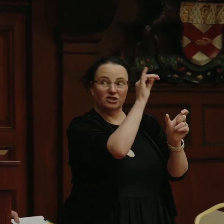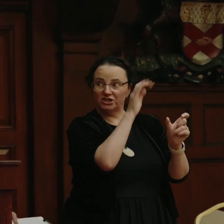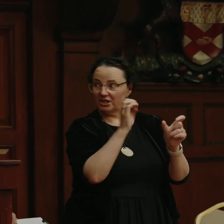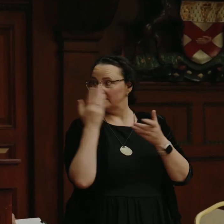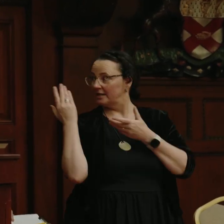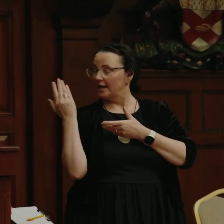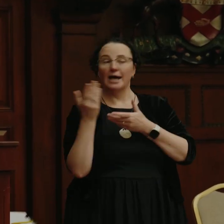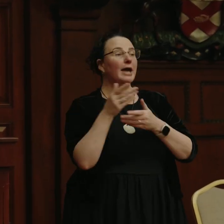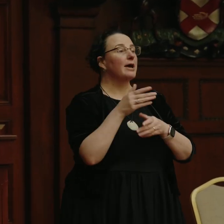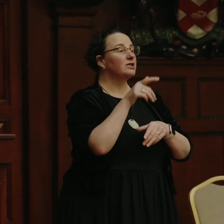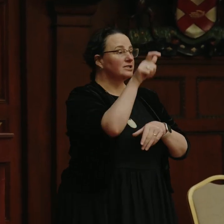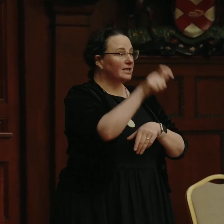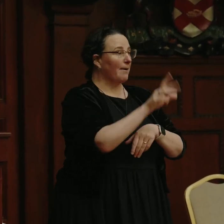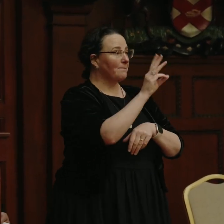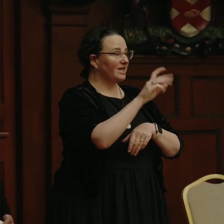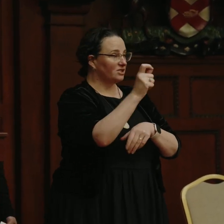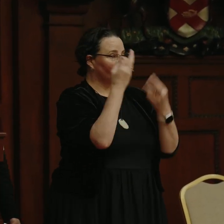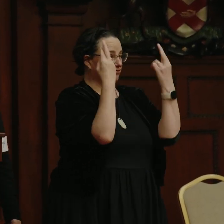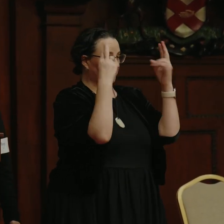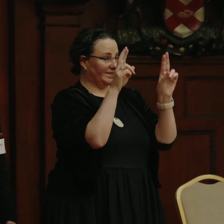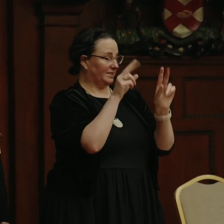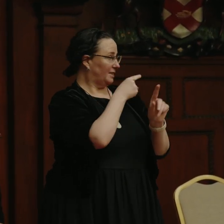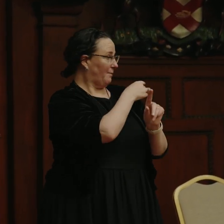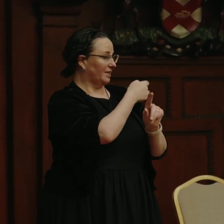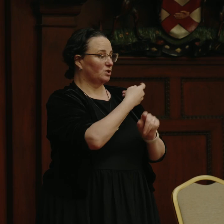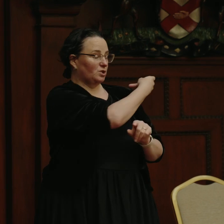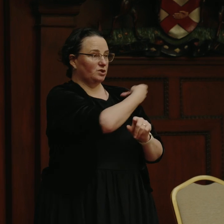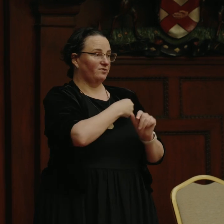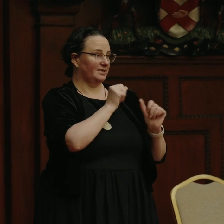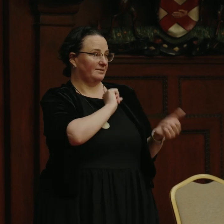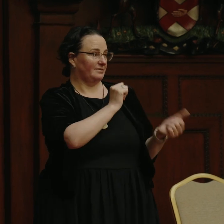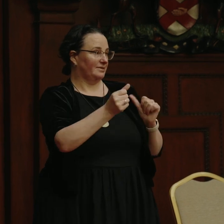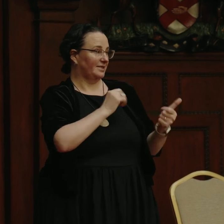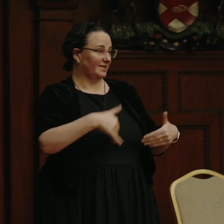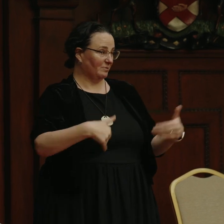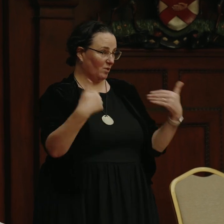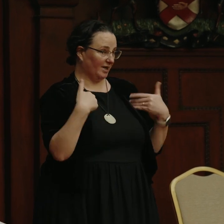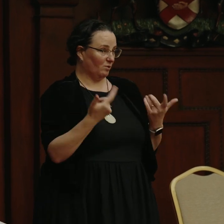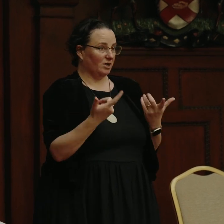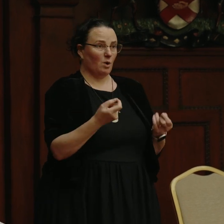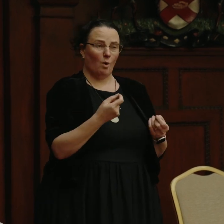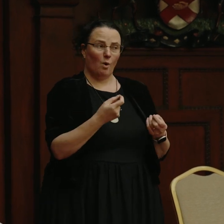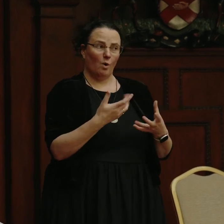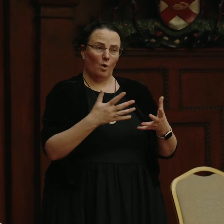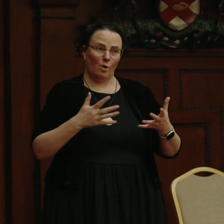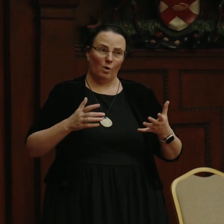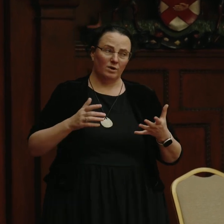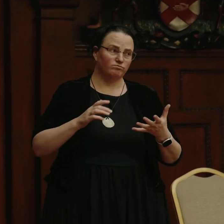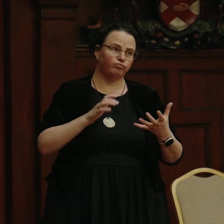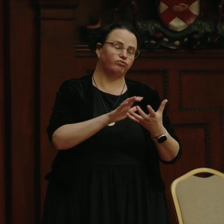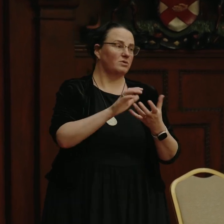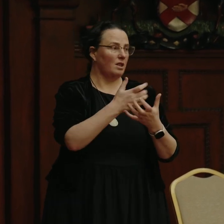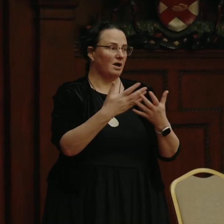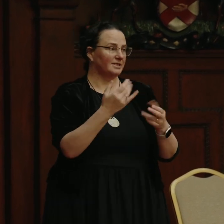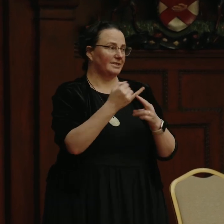patient representative. So we are co-chairing this this morning. So we've a packed schedule that we'll try our best to keep on